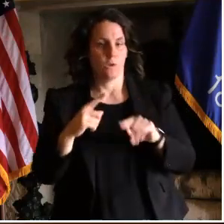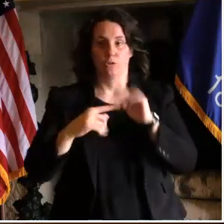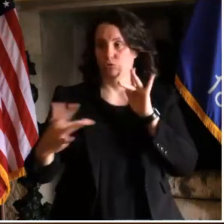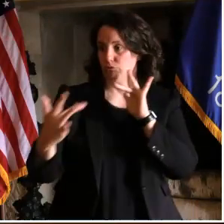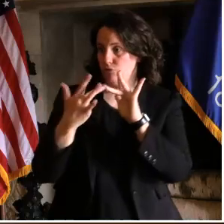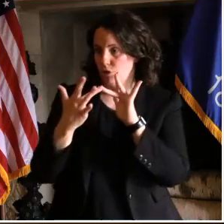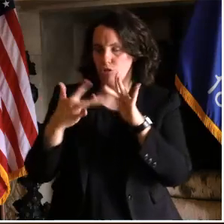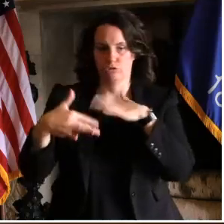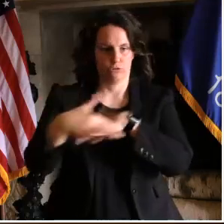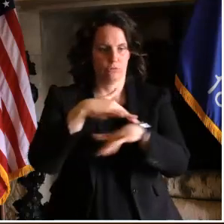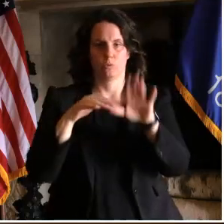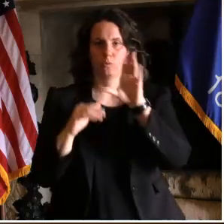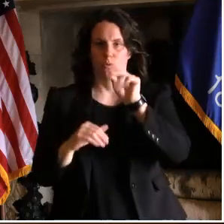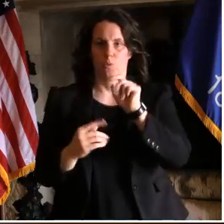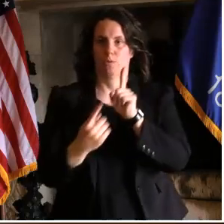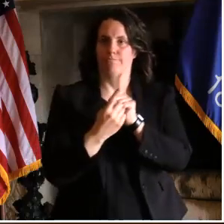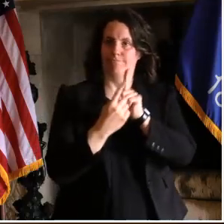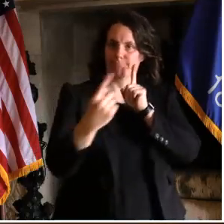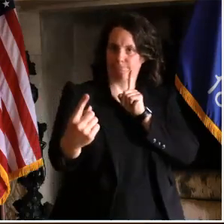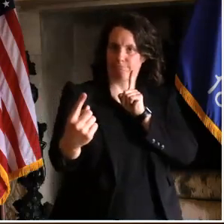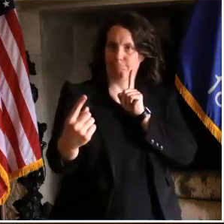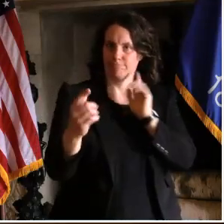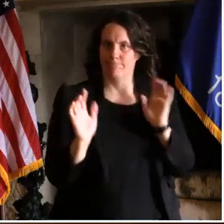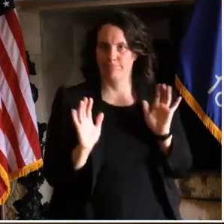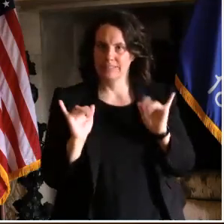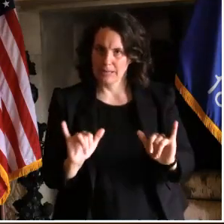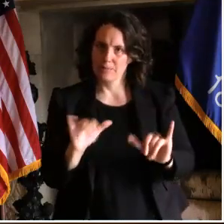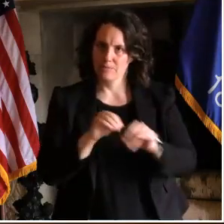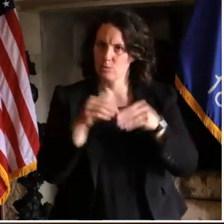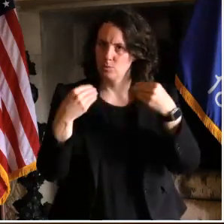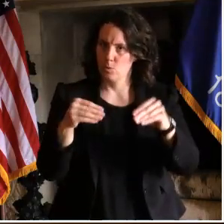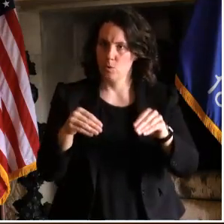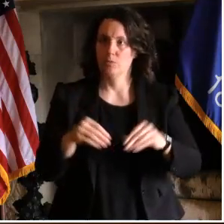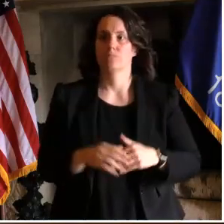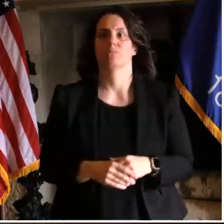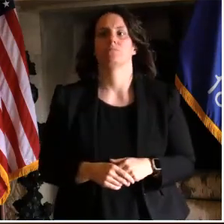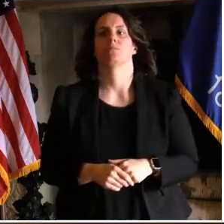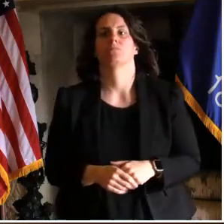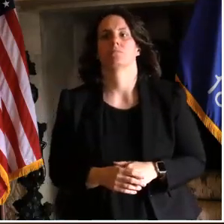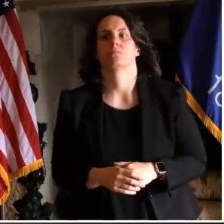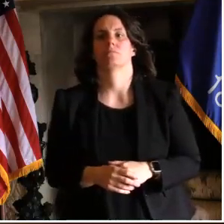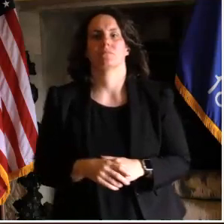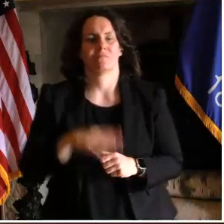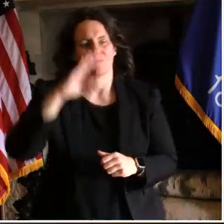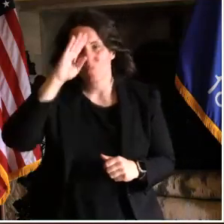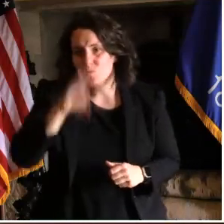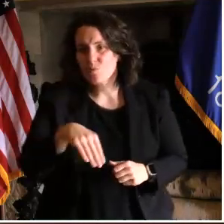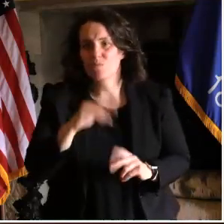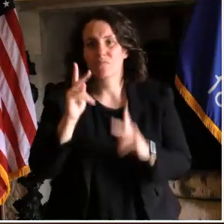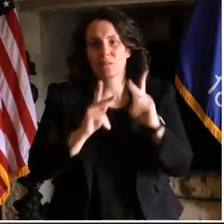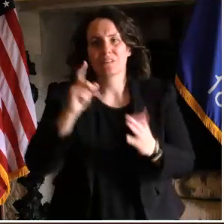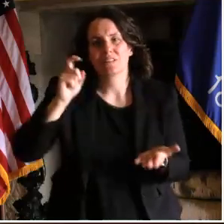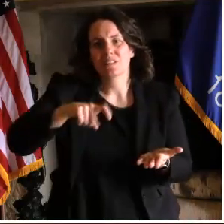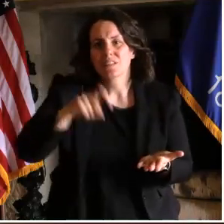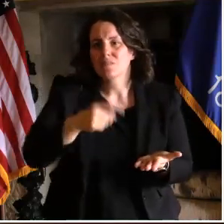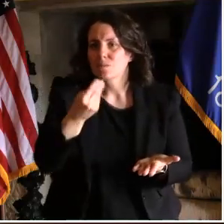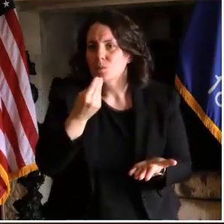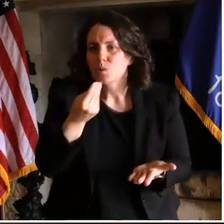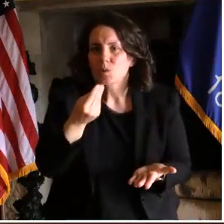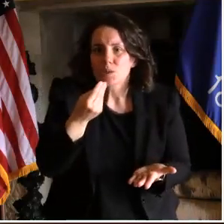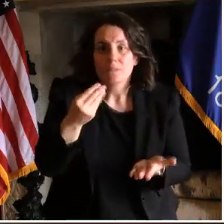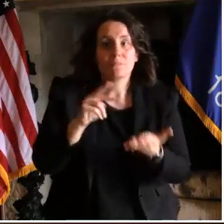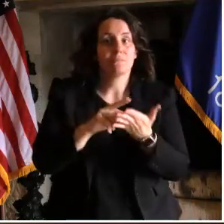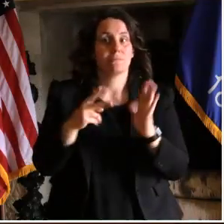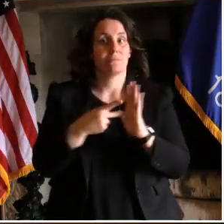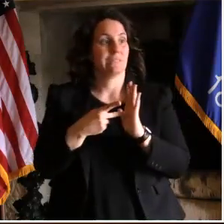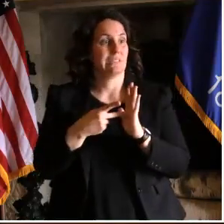the truth of the matter is people need to have food, and so people need to go to the grocery store. I think we